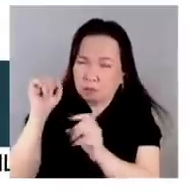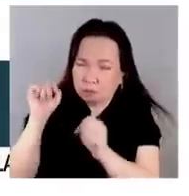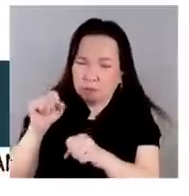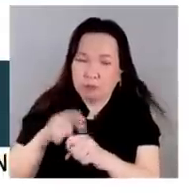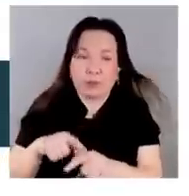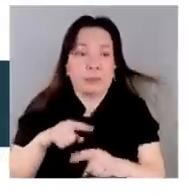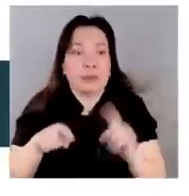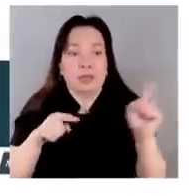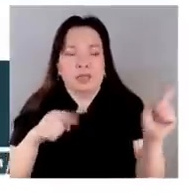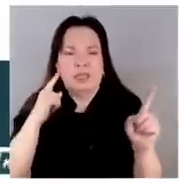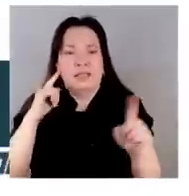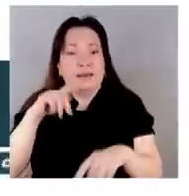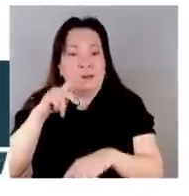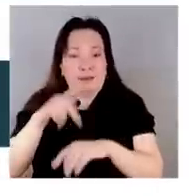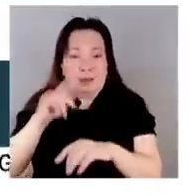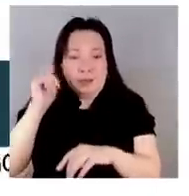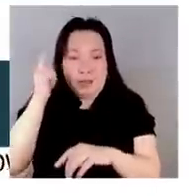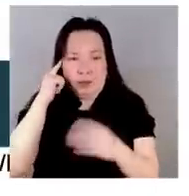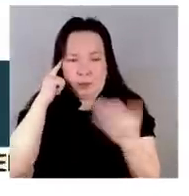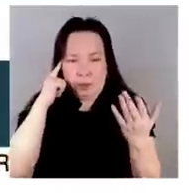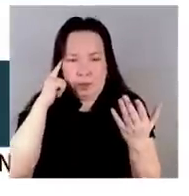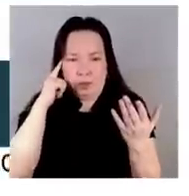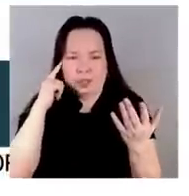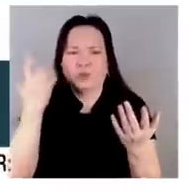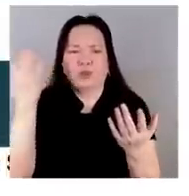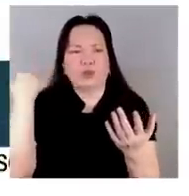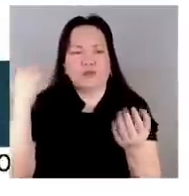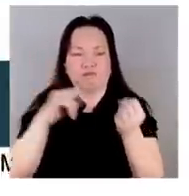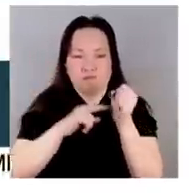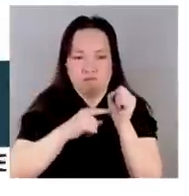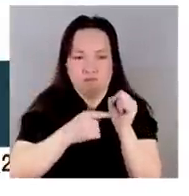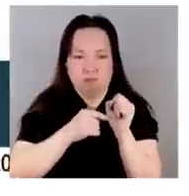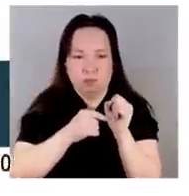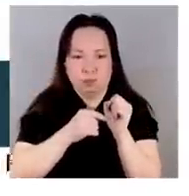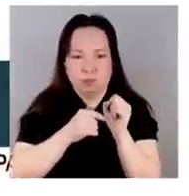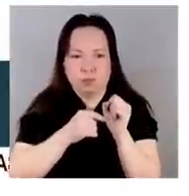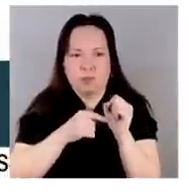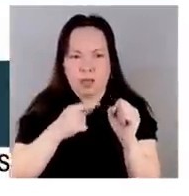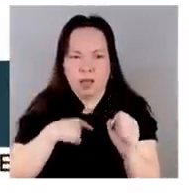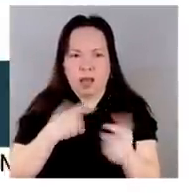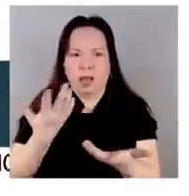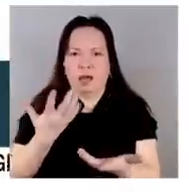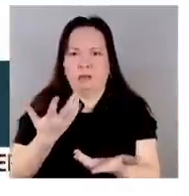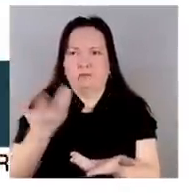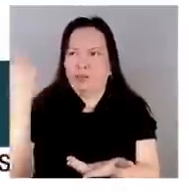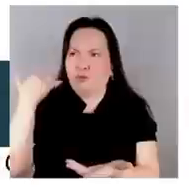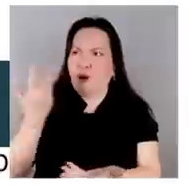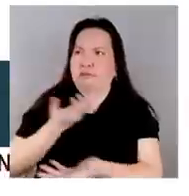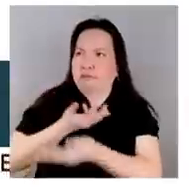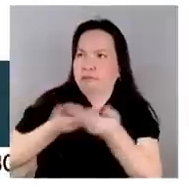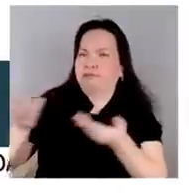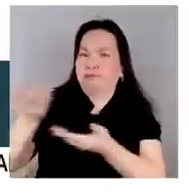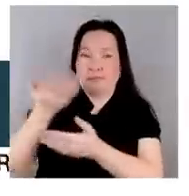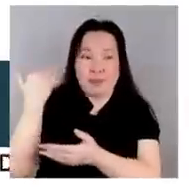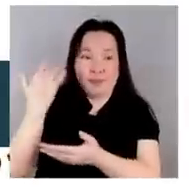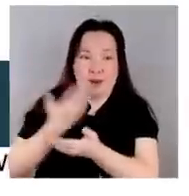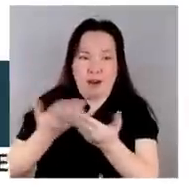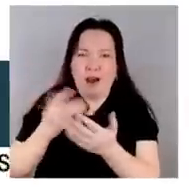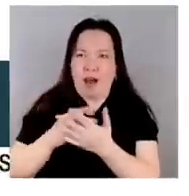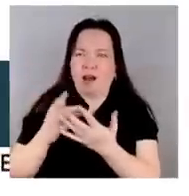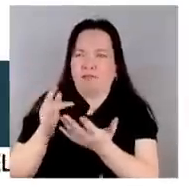government, in the beginning, really engaged with the ICC and used the